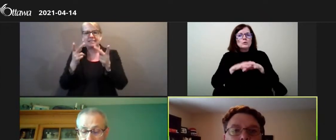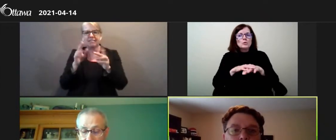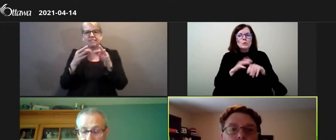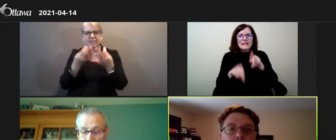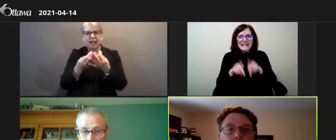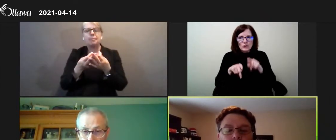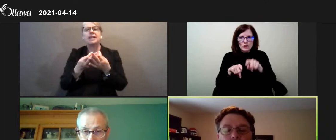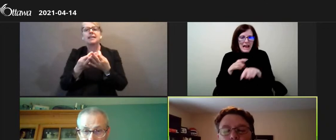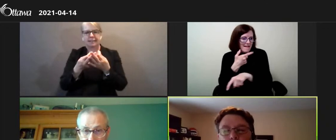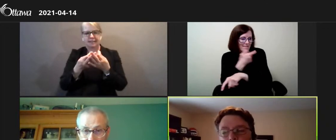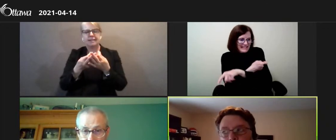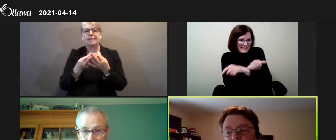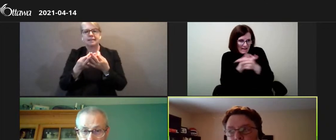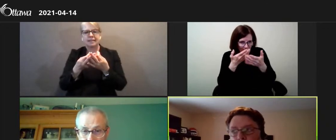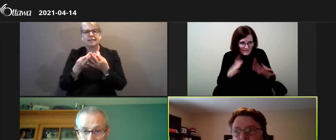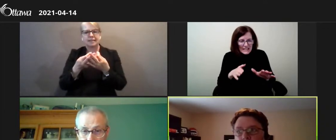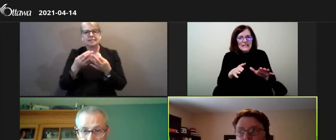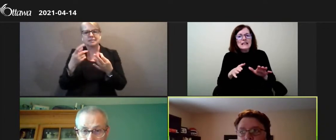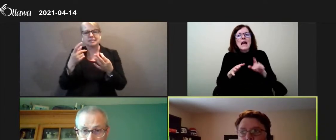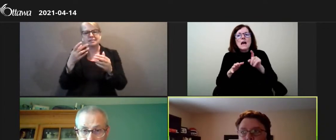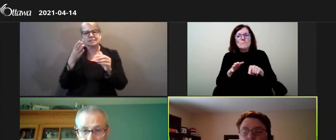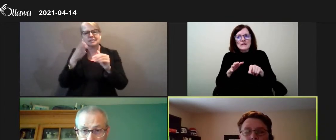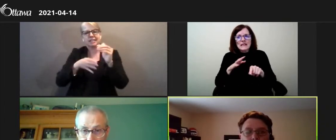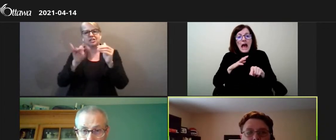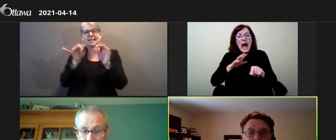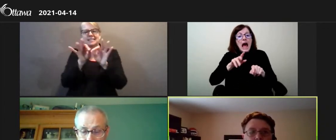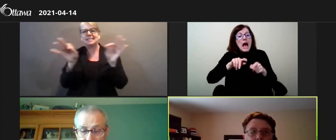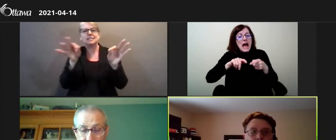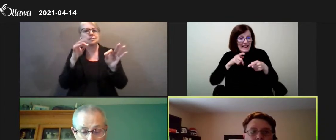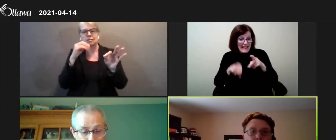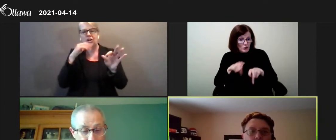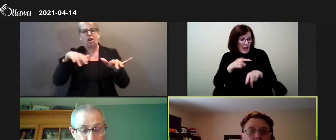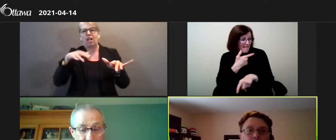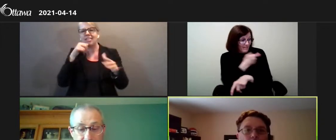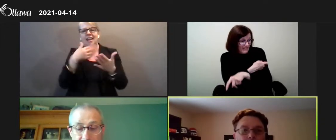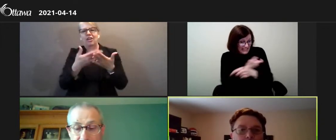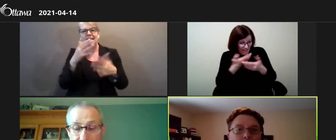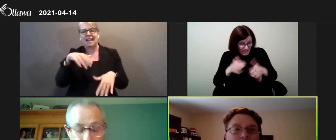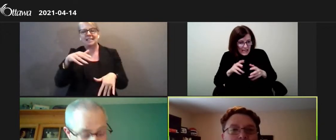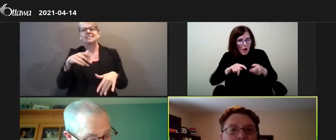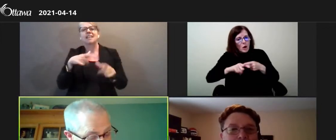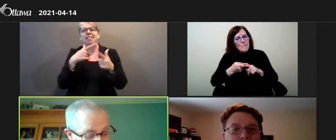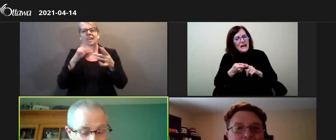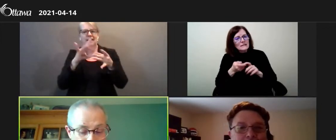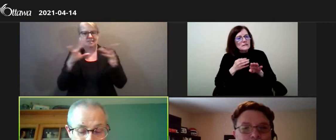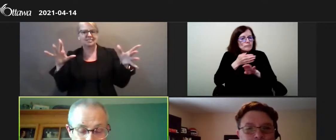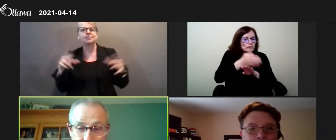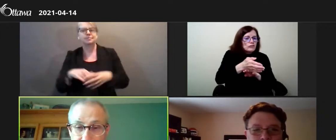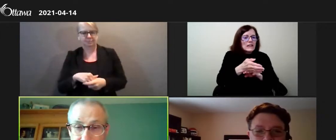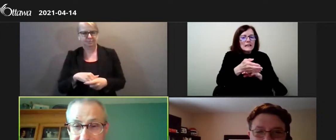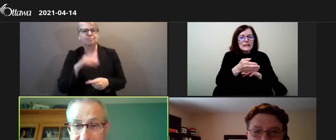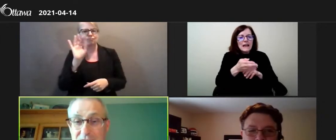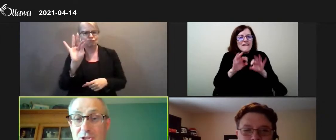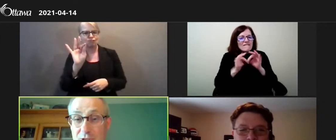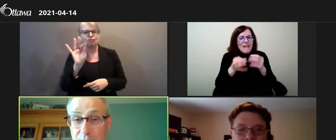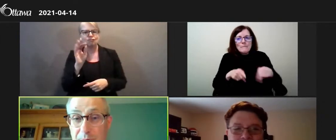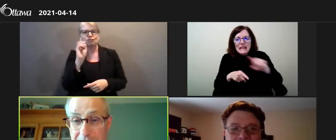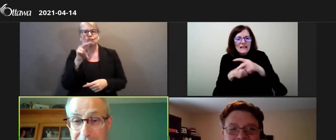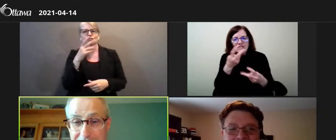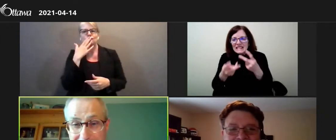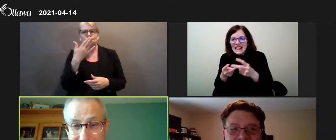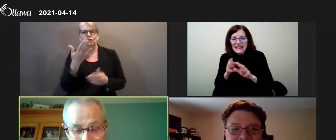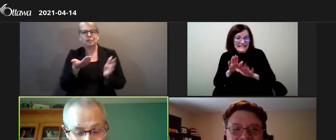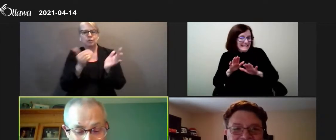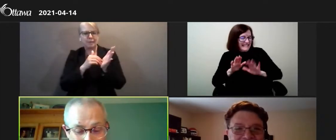you were, I think you were able to finish your sentence that we're not there yet. And then we lost you. Okay, fair enough. It's a good, it's good to